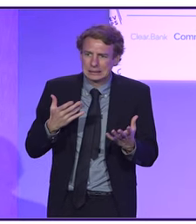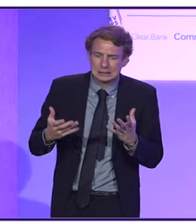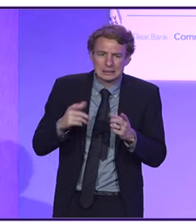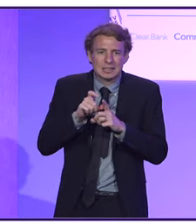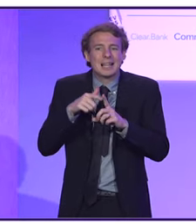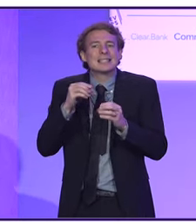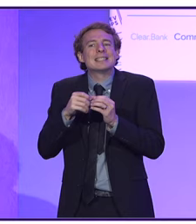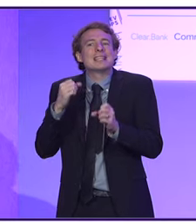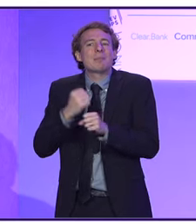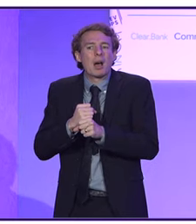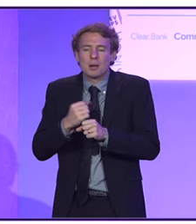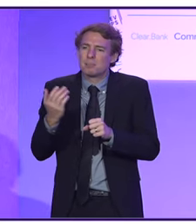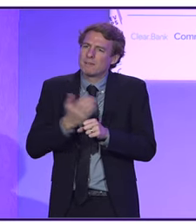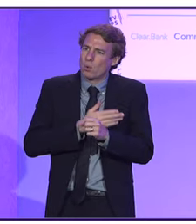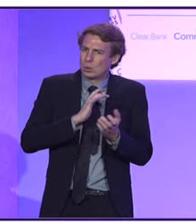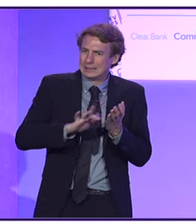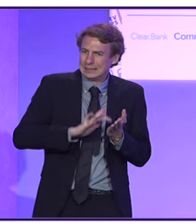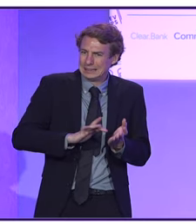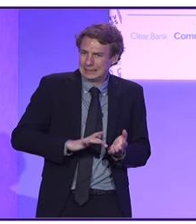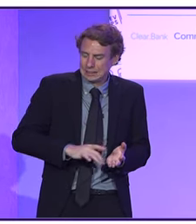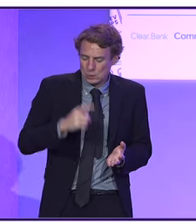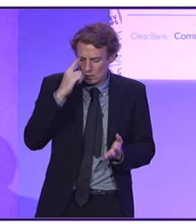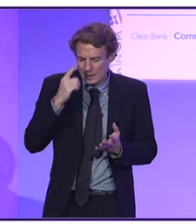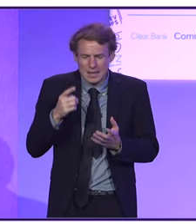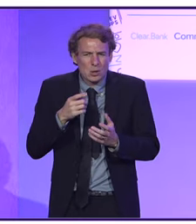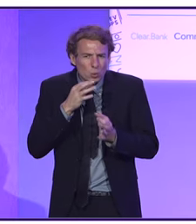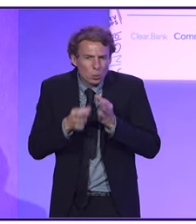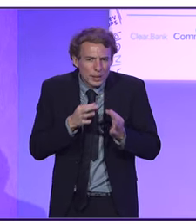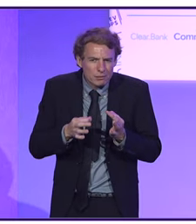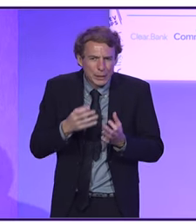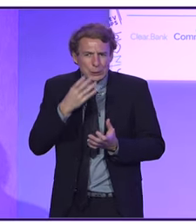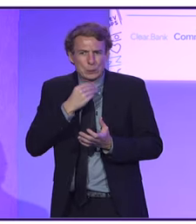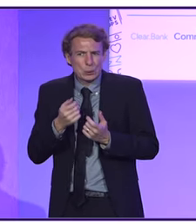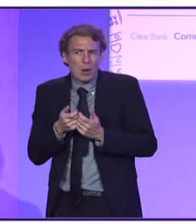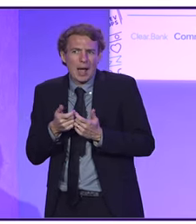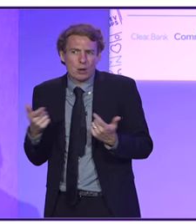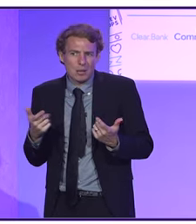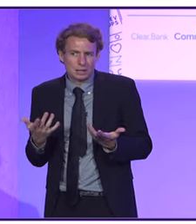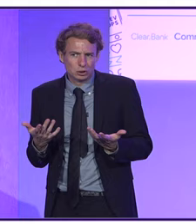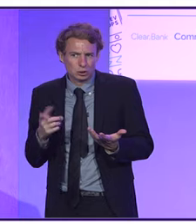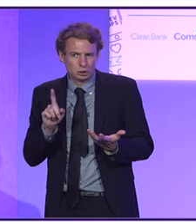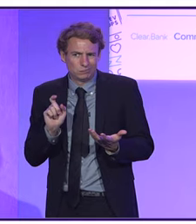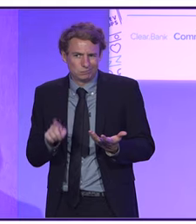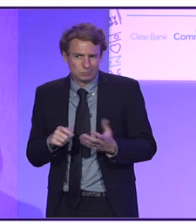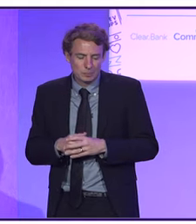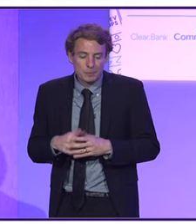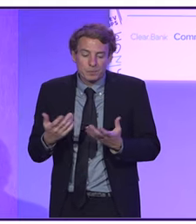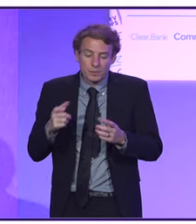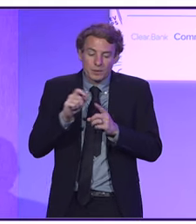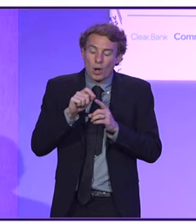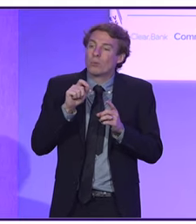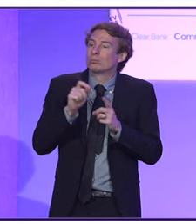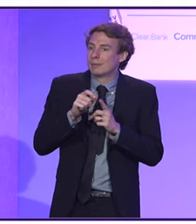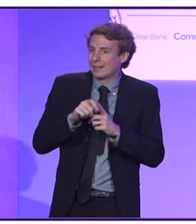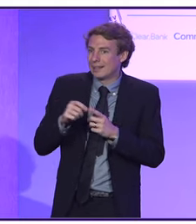that, how often is this data used? How often is it queried? The beauty of looking at the queries, by the way, at the low level in Prometheus and OpenSearch is that